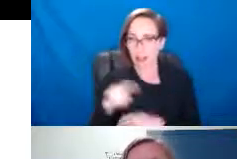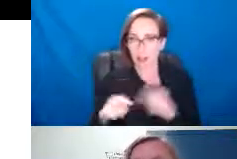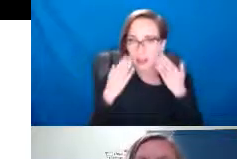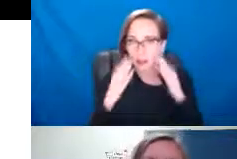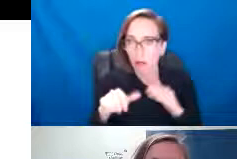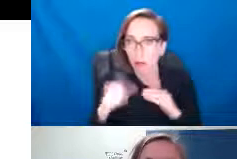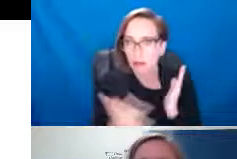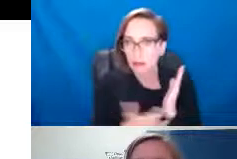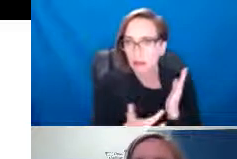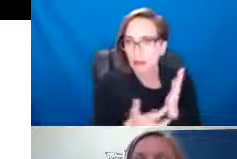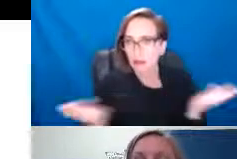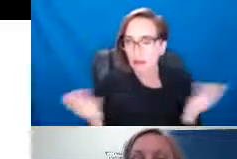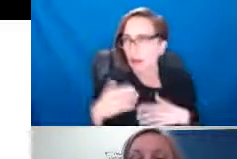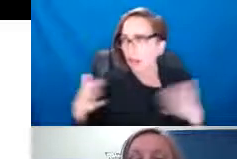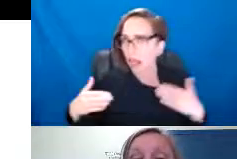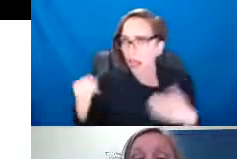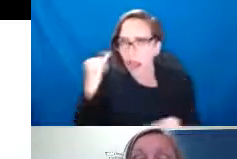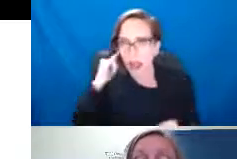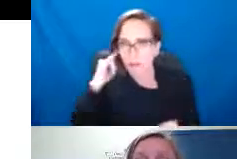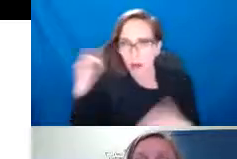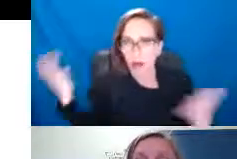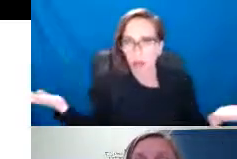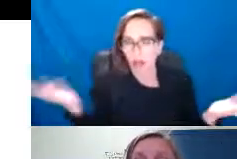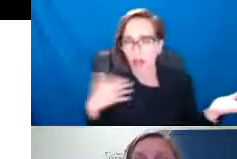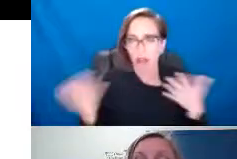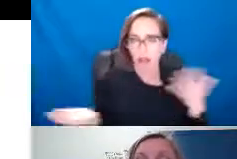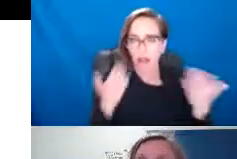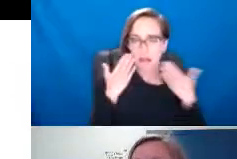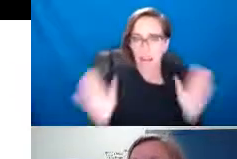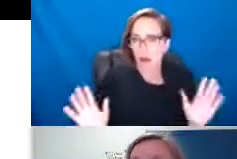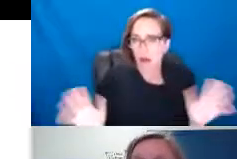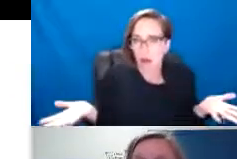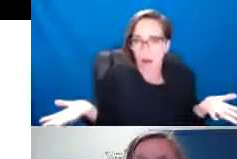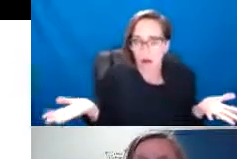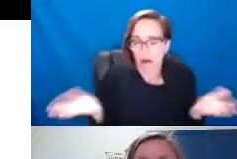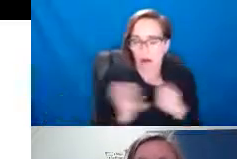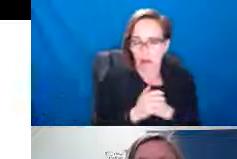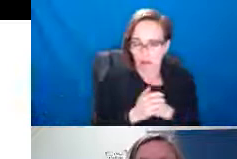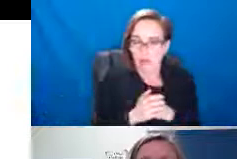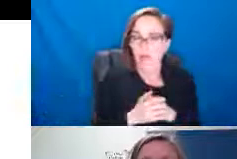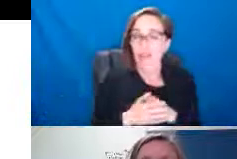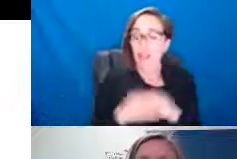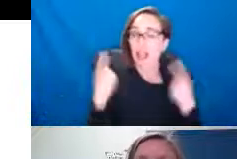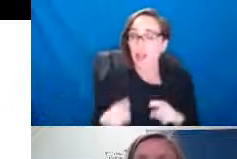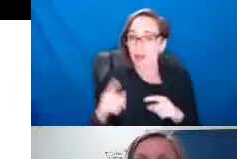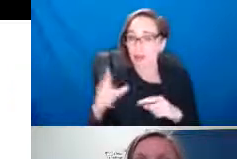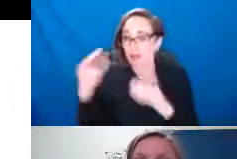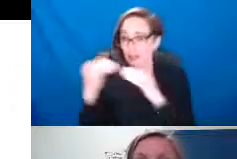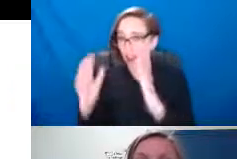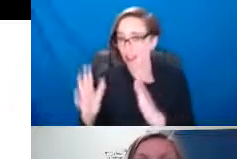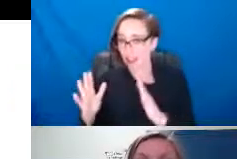didn't know the iPhone or anything like that, but did have a Braille display. My coworker got in there